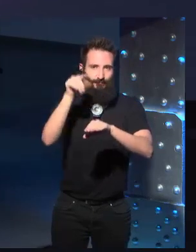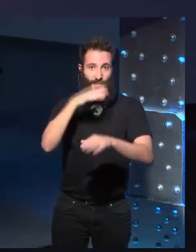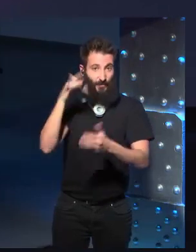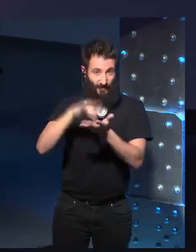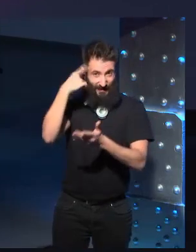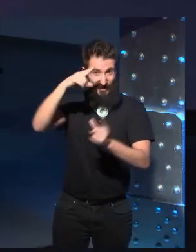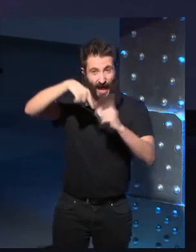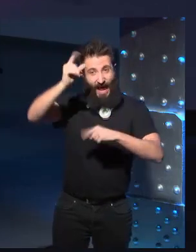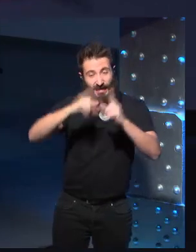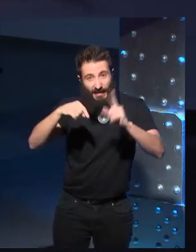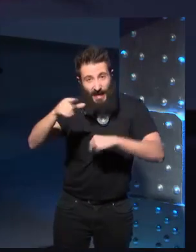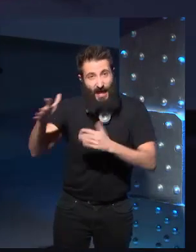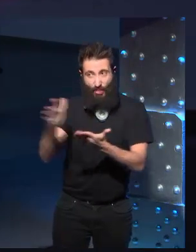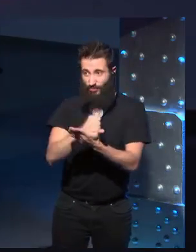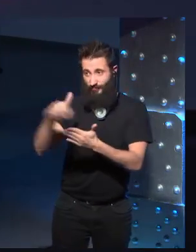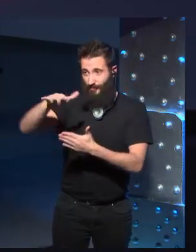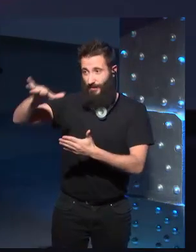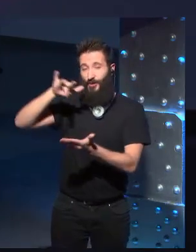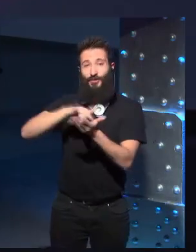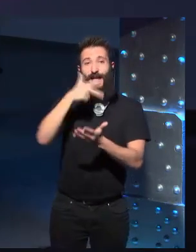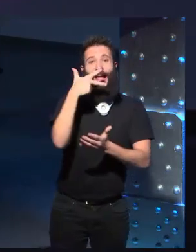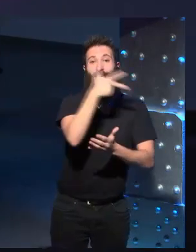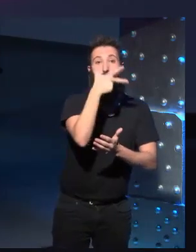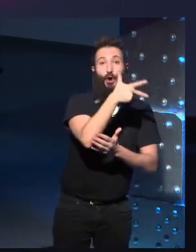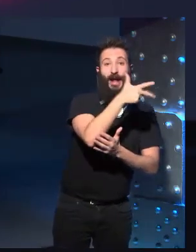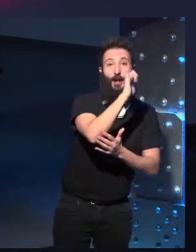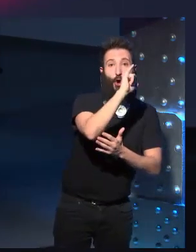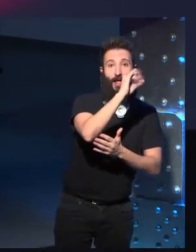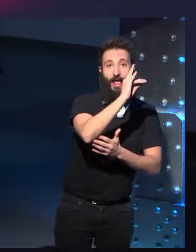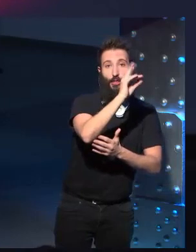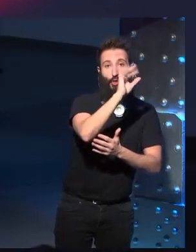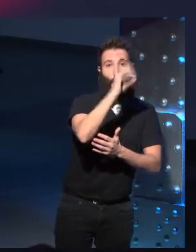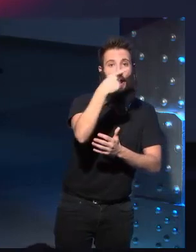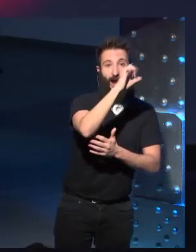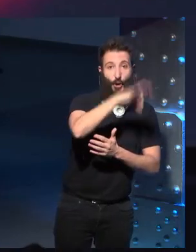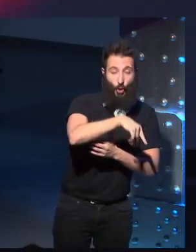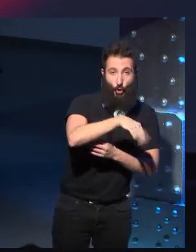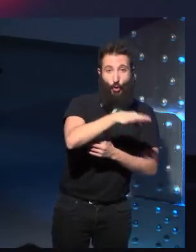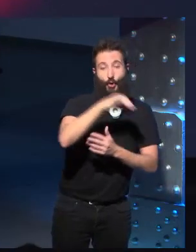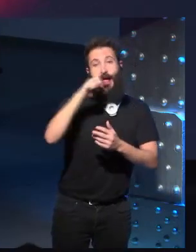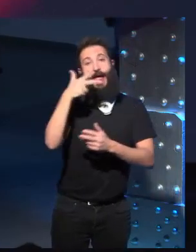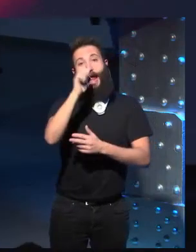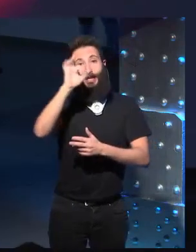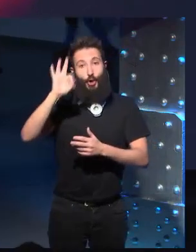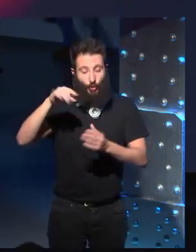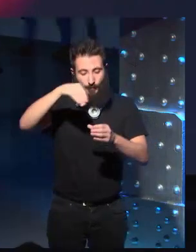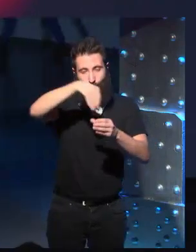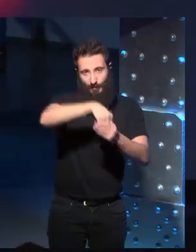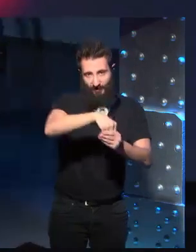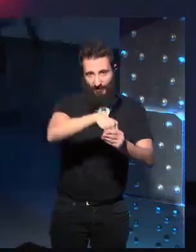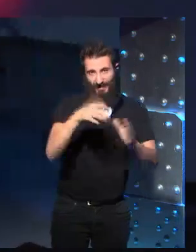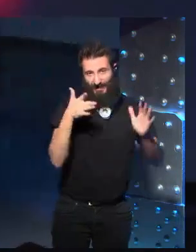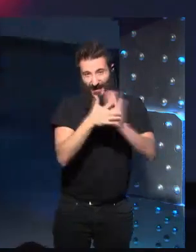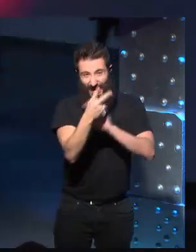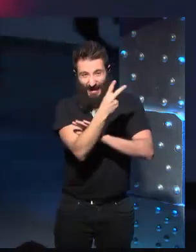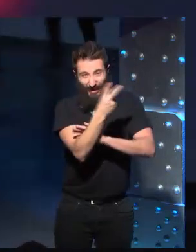you have mostly helium and hydrogen. And this thing crushes by enormous gravity whatever lies in the